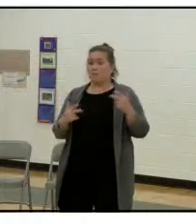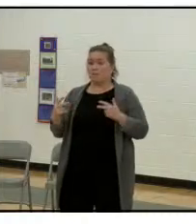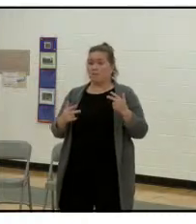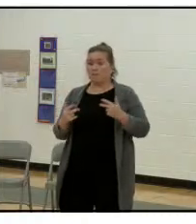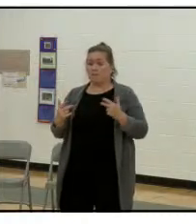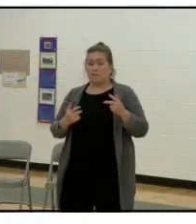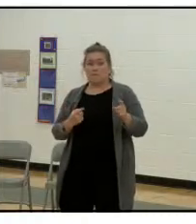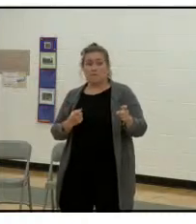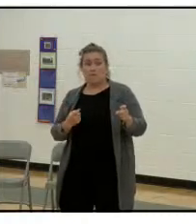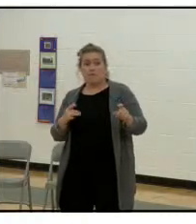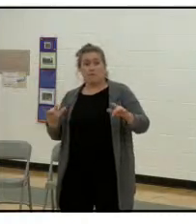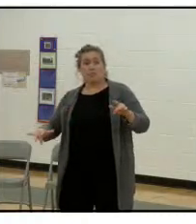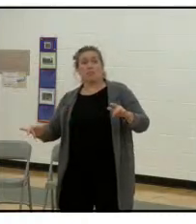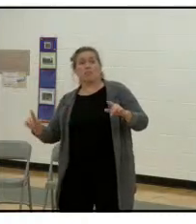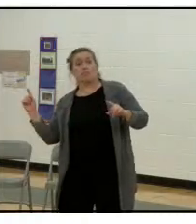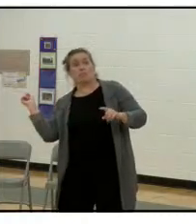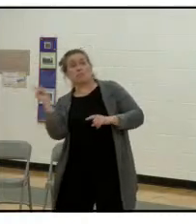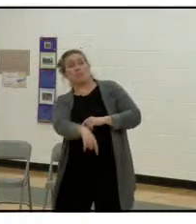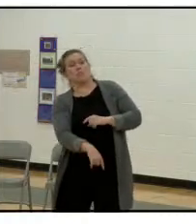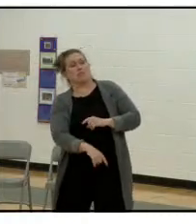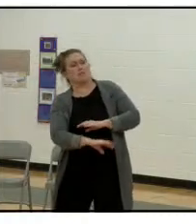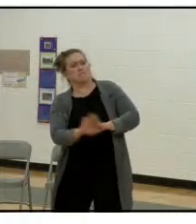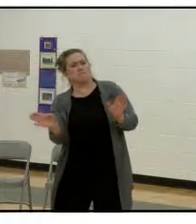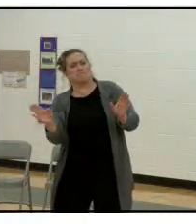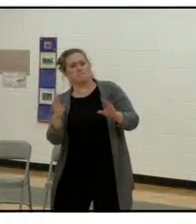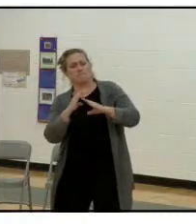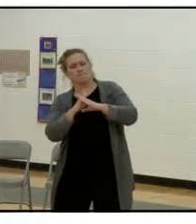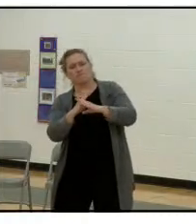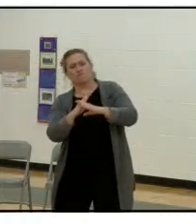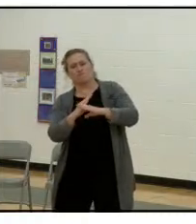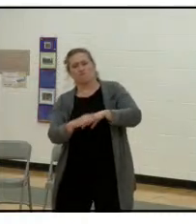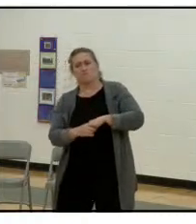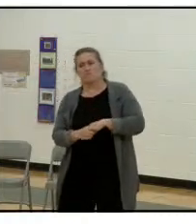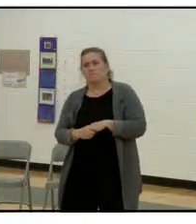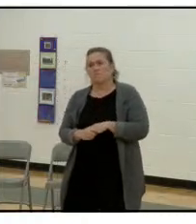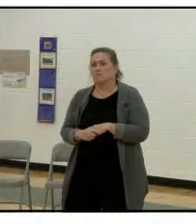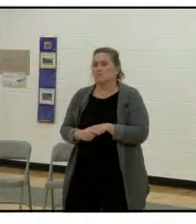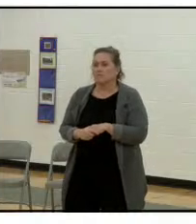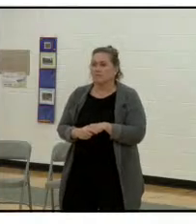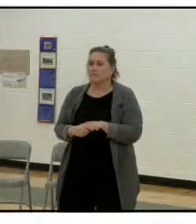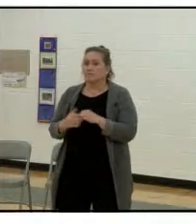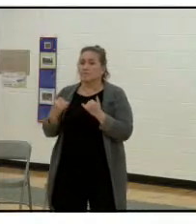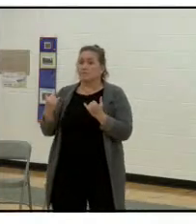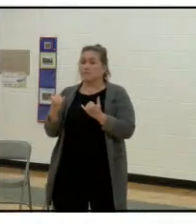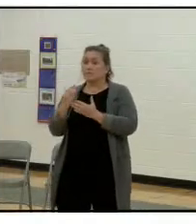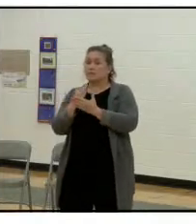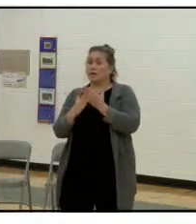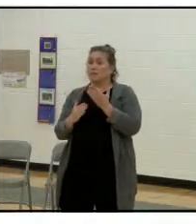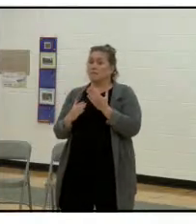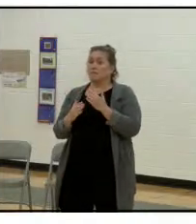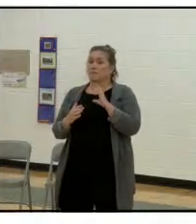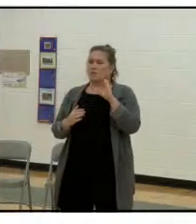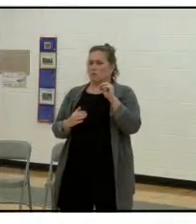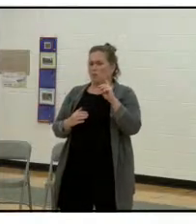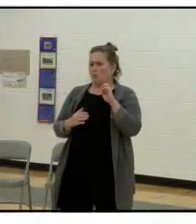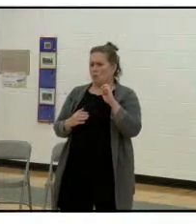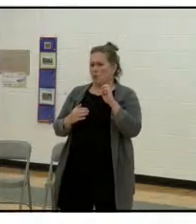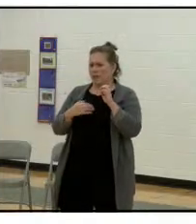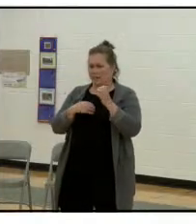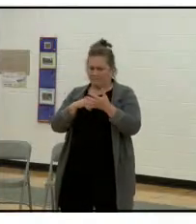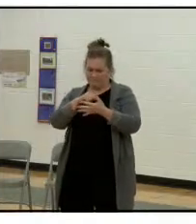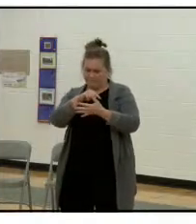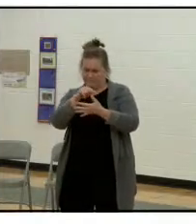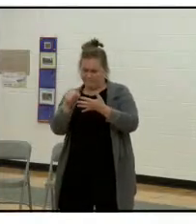this neighborhood. In addition to that, there are some code criteria from the city, from